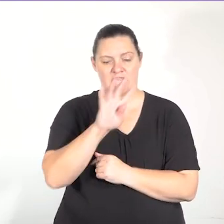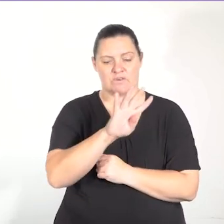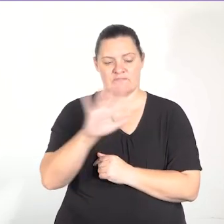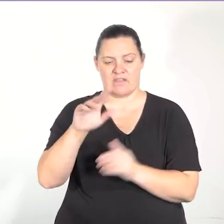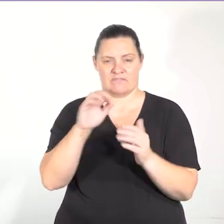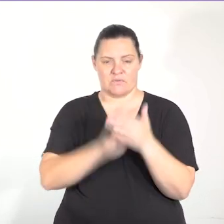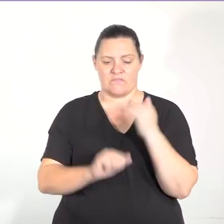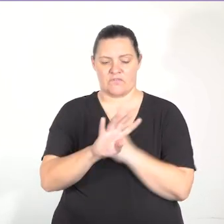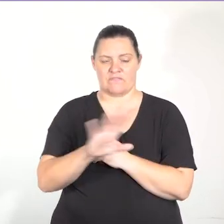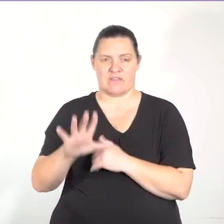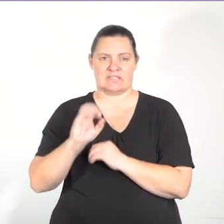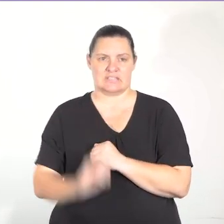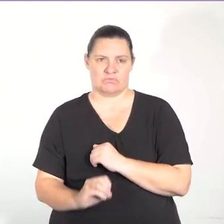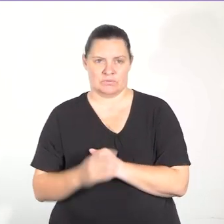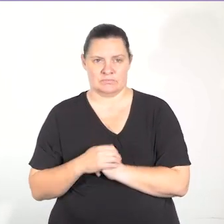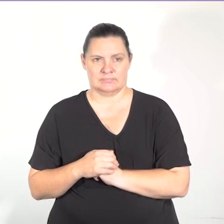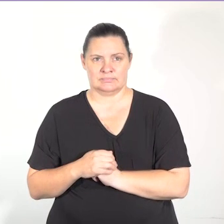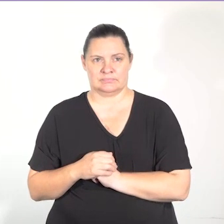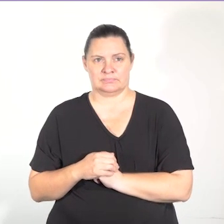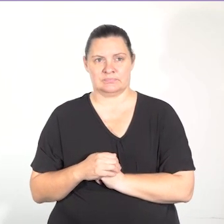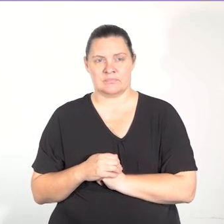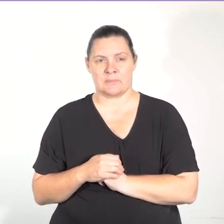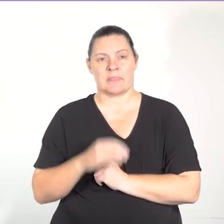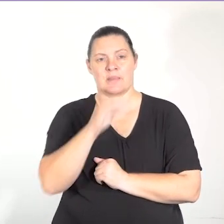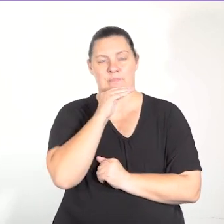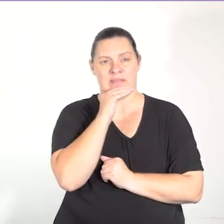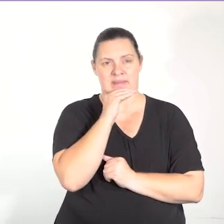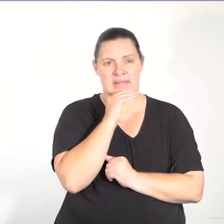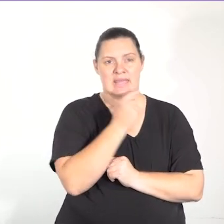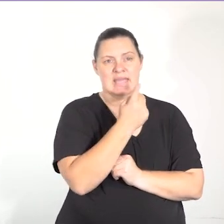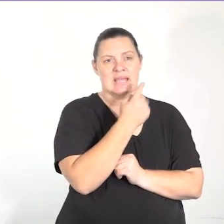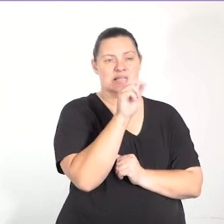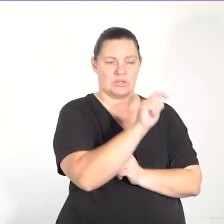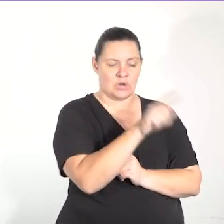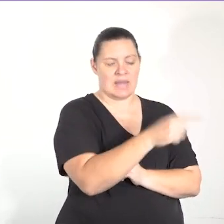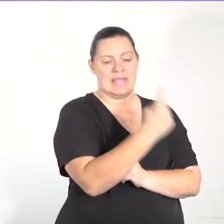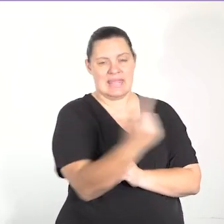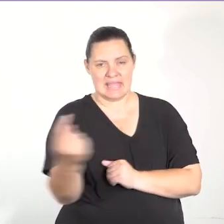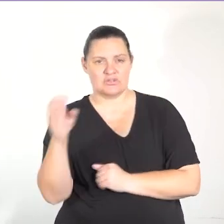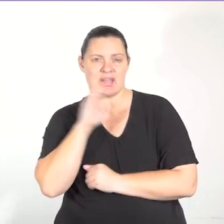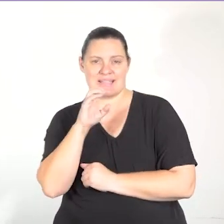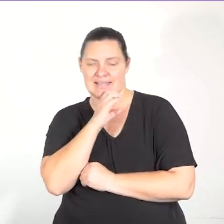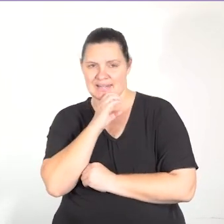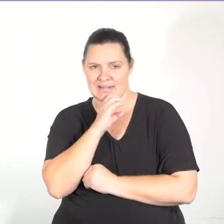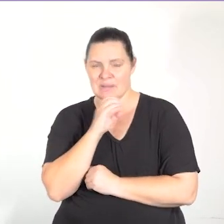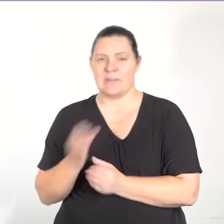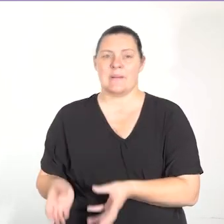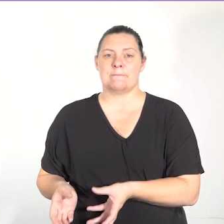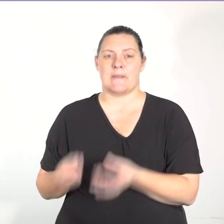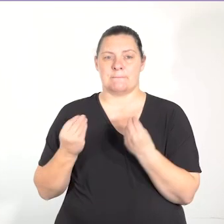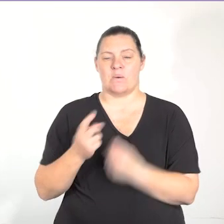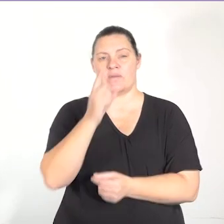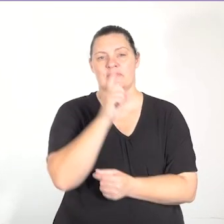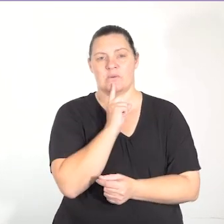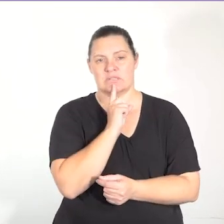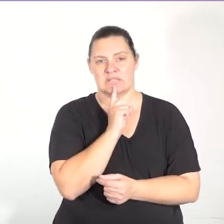that. 45 minus 45 is 0. That means that Kahlulo and each of her cousins are going